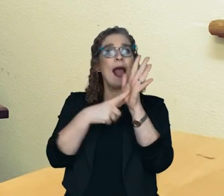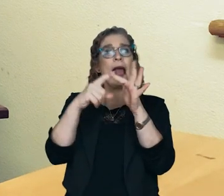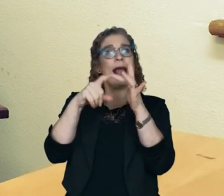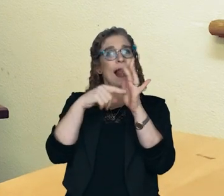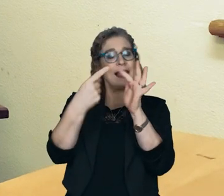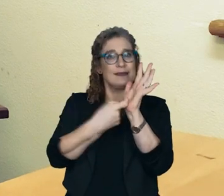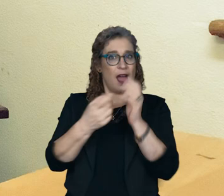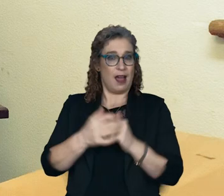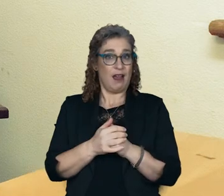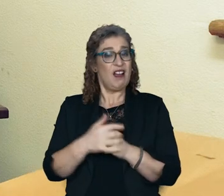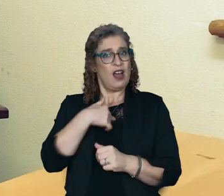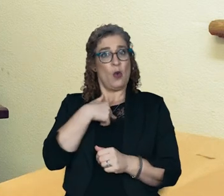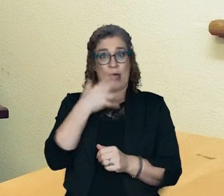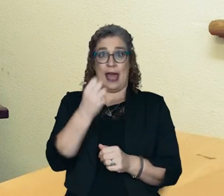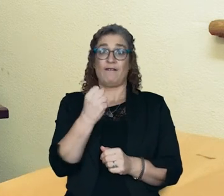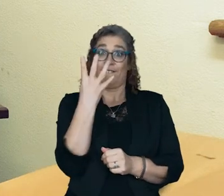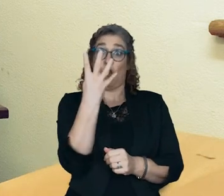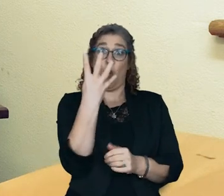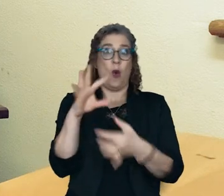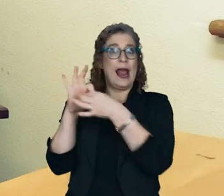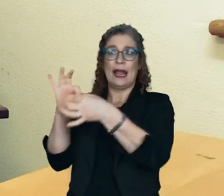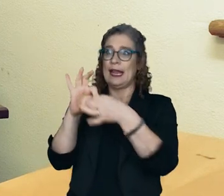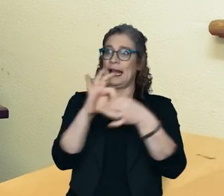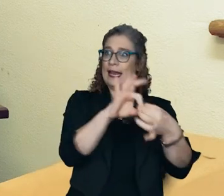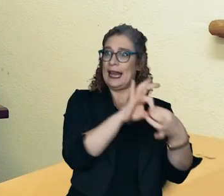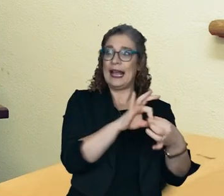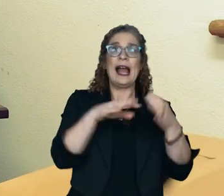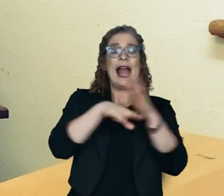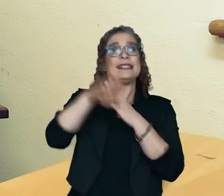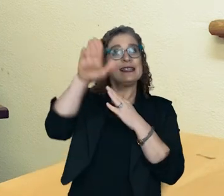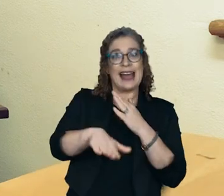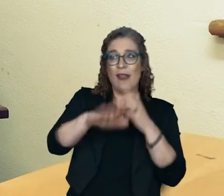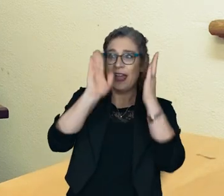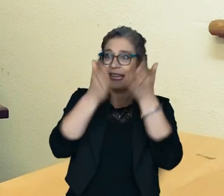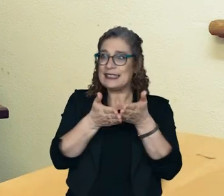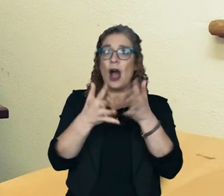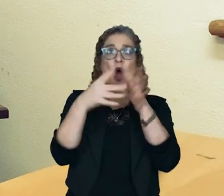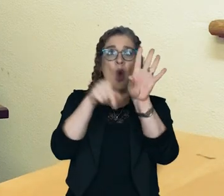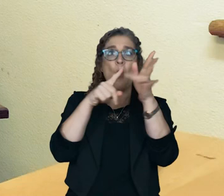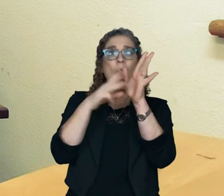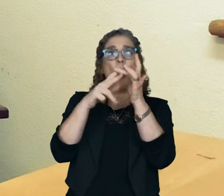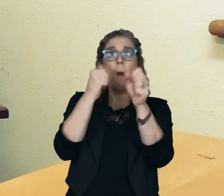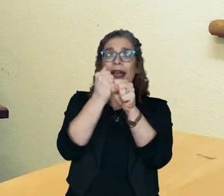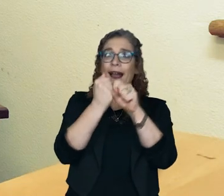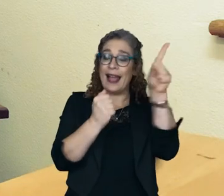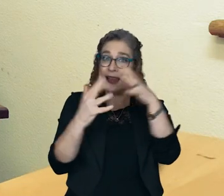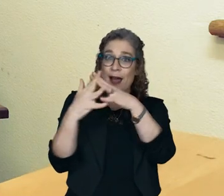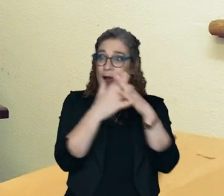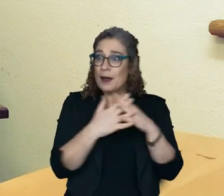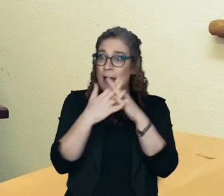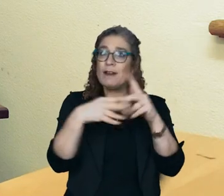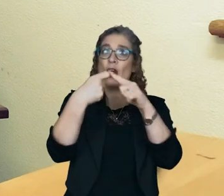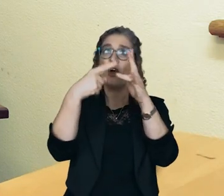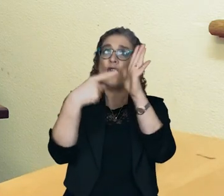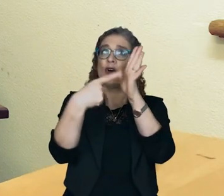The Diocese of Leicester has four overseas links. There are Trichy in South India, Wyoming in America,